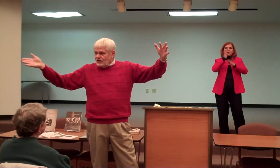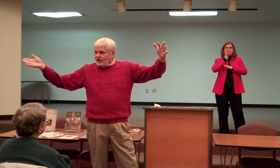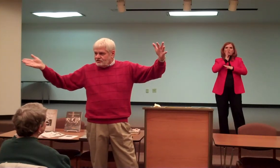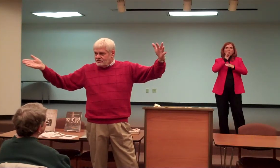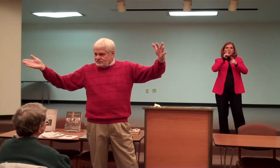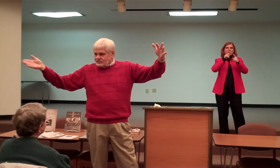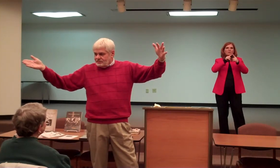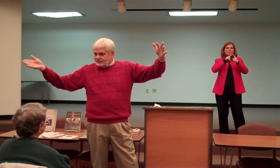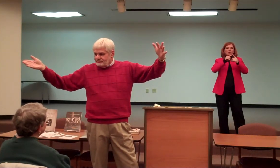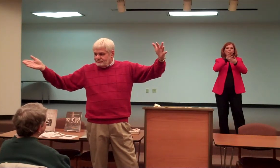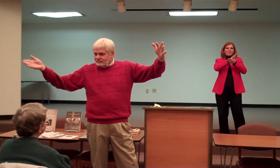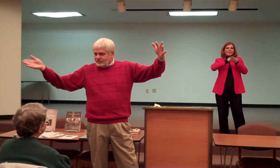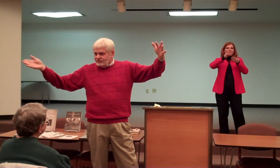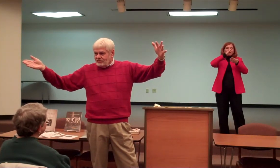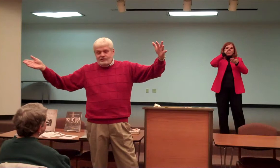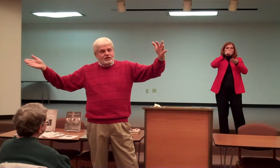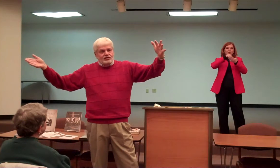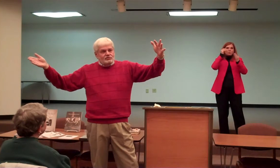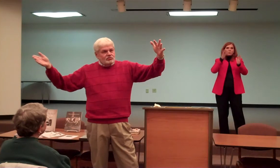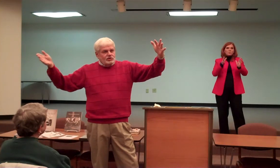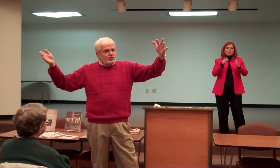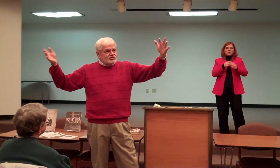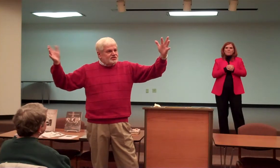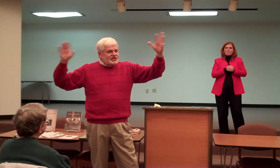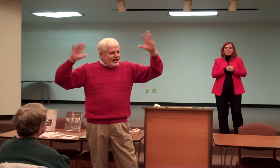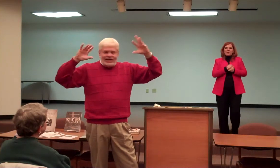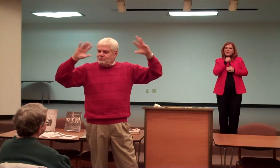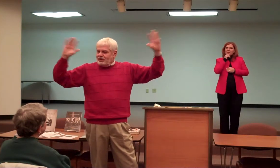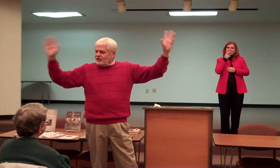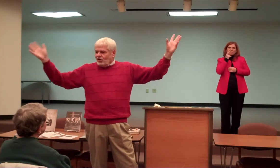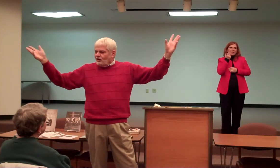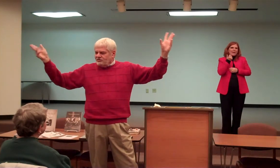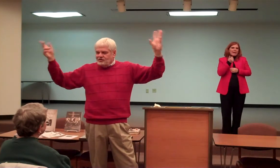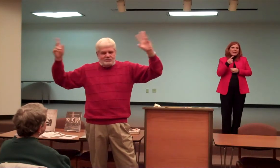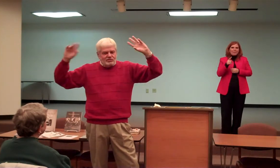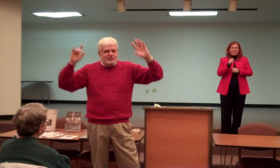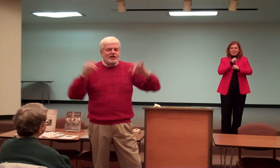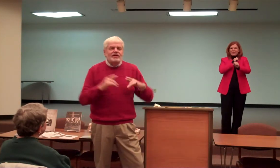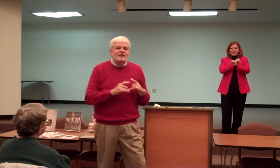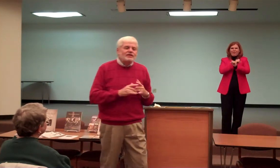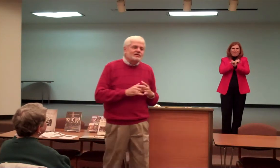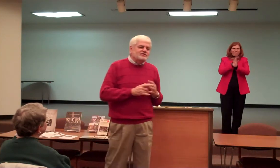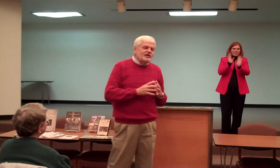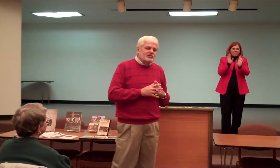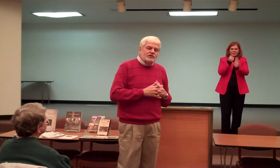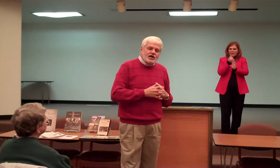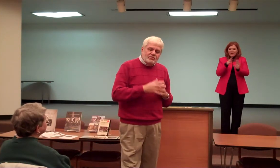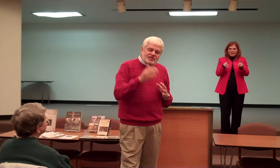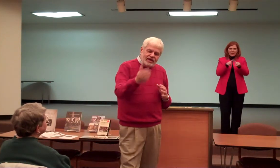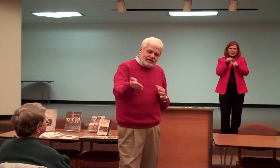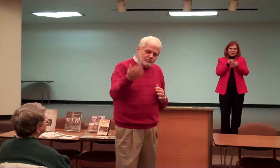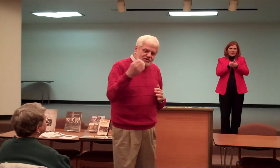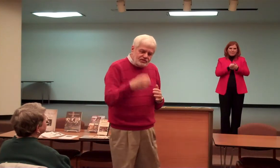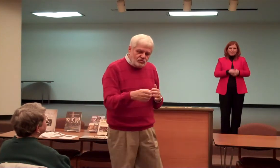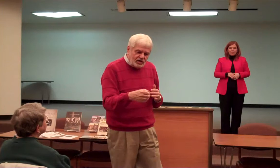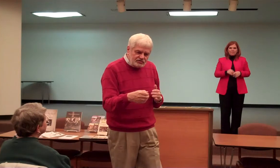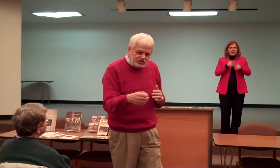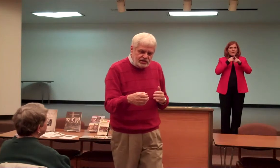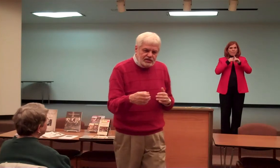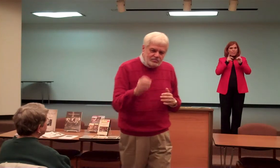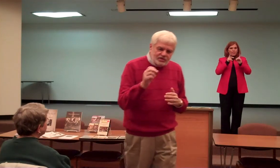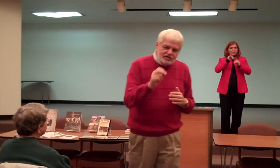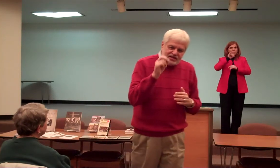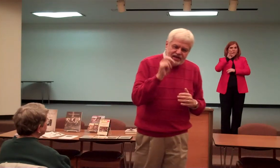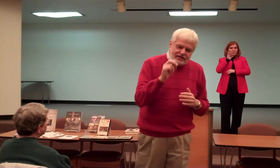talking to the college students. Okay. You don't see anybody guarding him or anything of this nature. But Kennedy was into